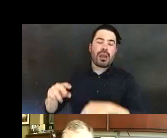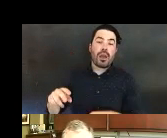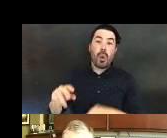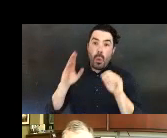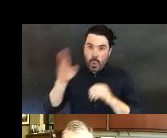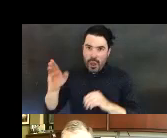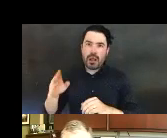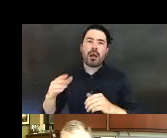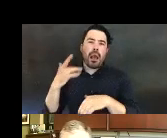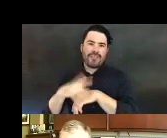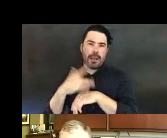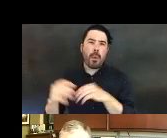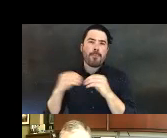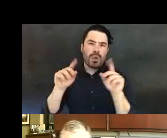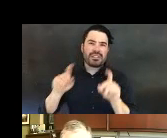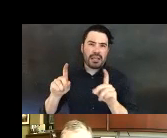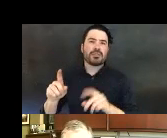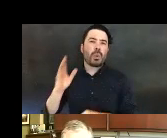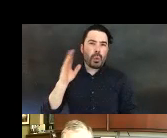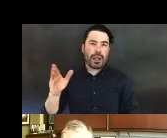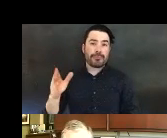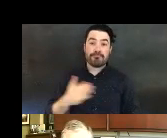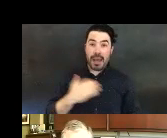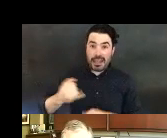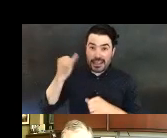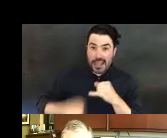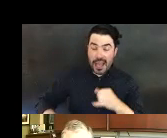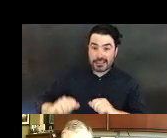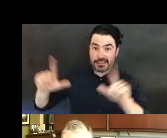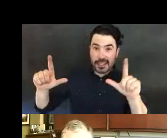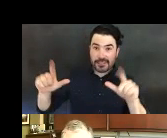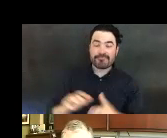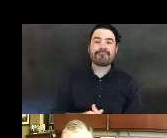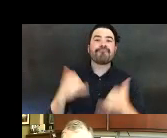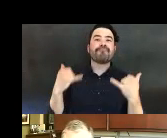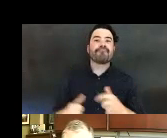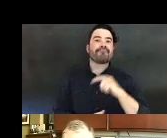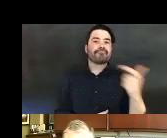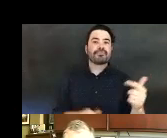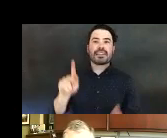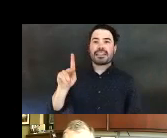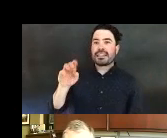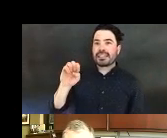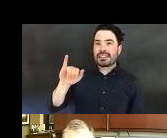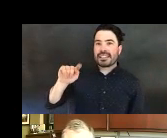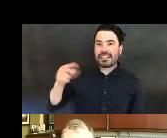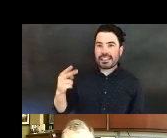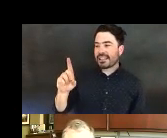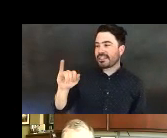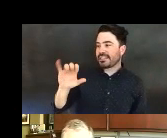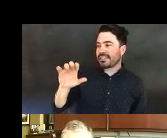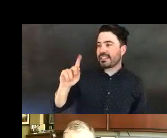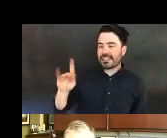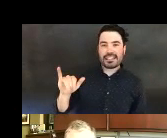there. That's my last slide. I think now we'll go to Keith Dickey, who will facilitate some